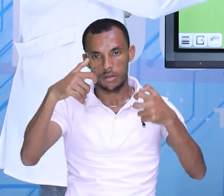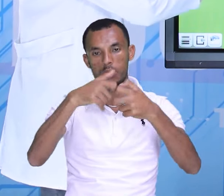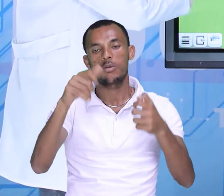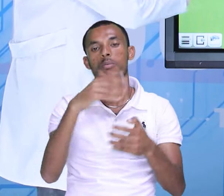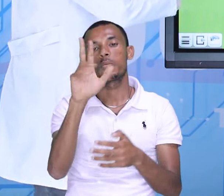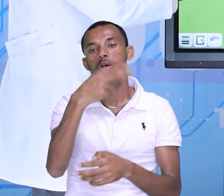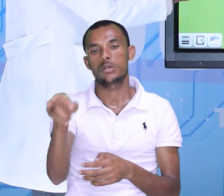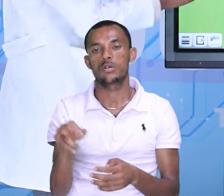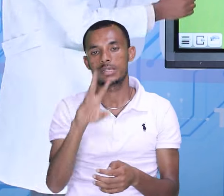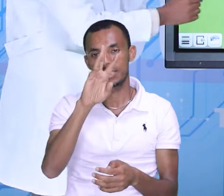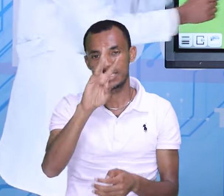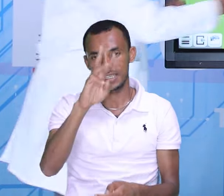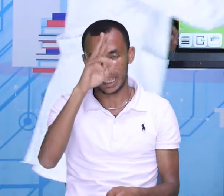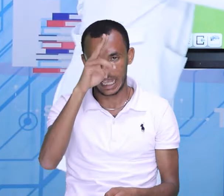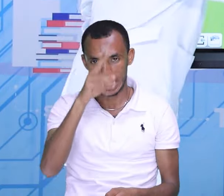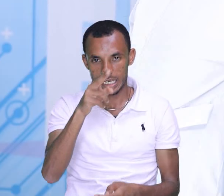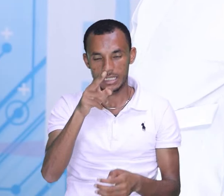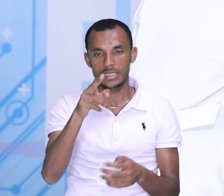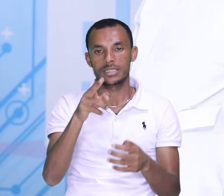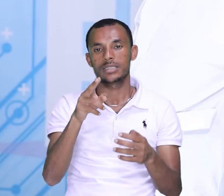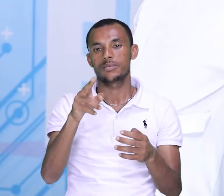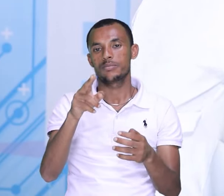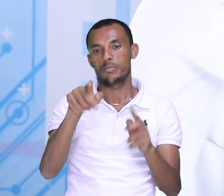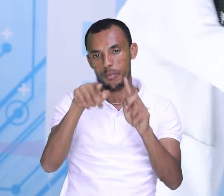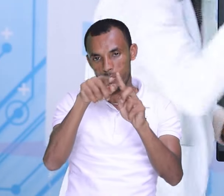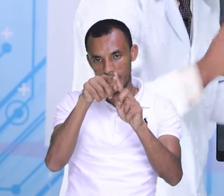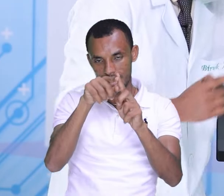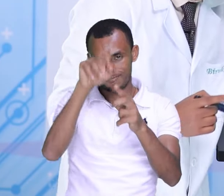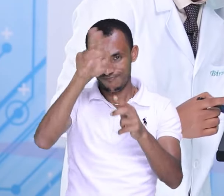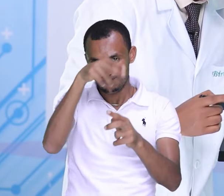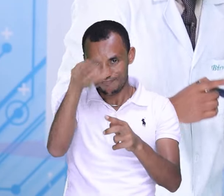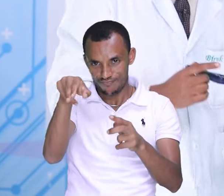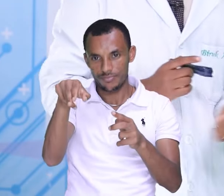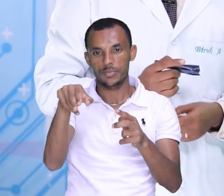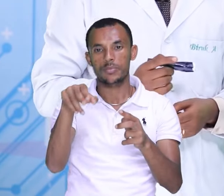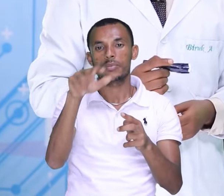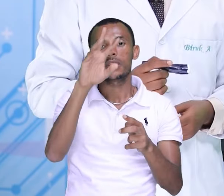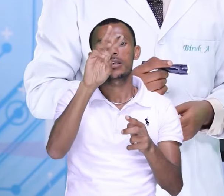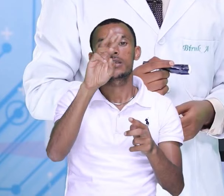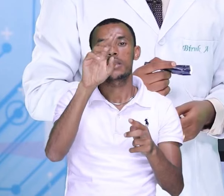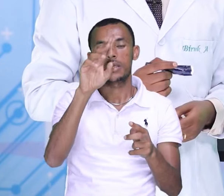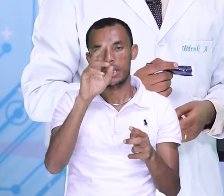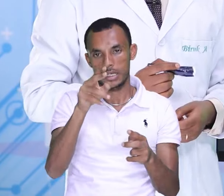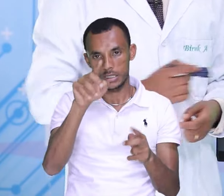6H plus, student. 6H plus cancelled by 6H plus. But the number of H plus here is 8.